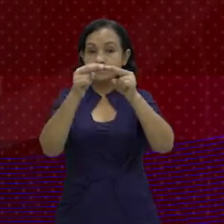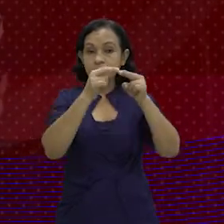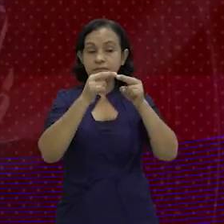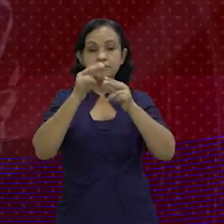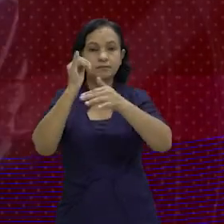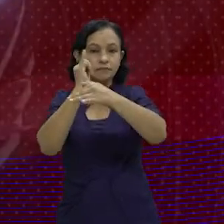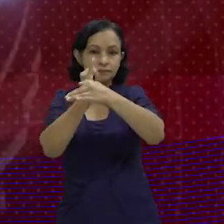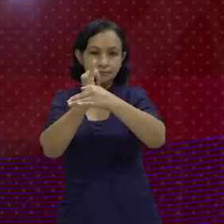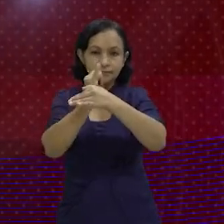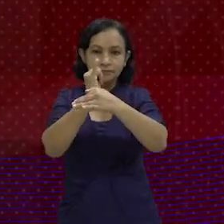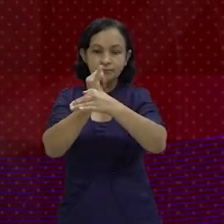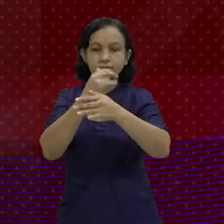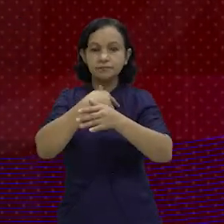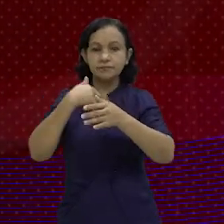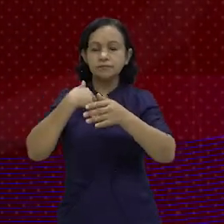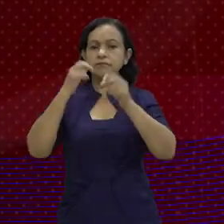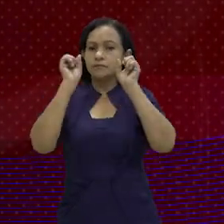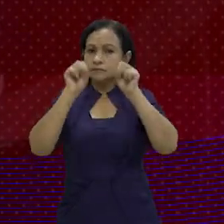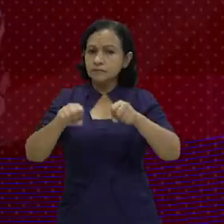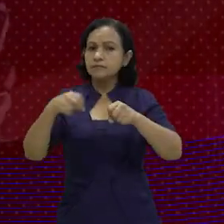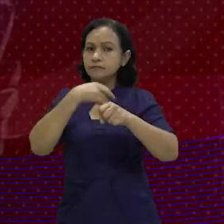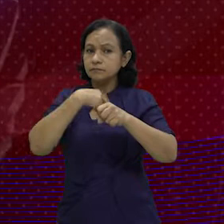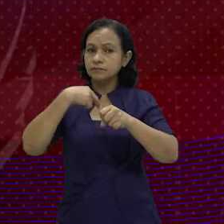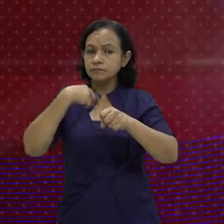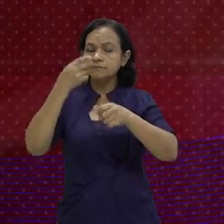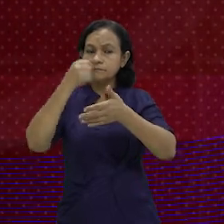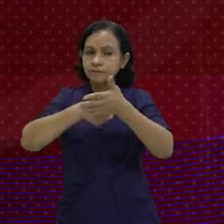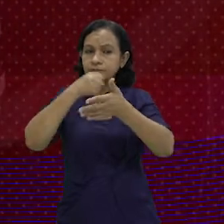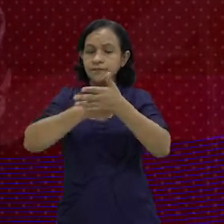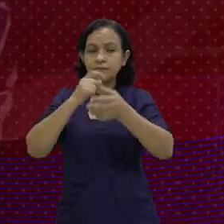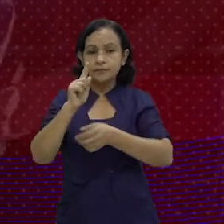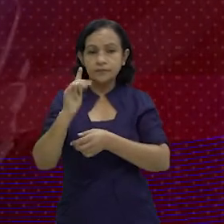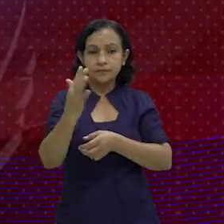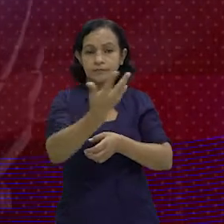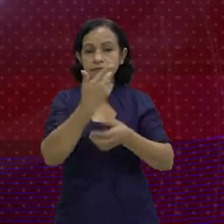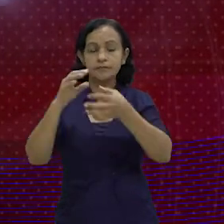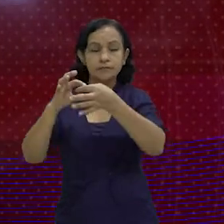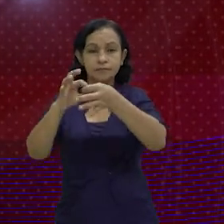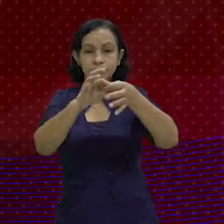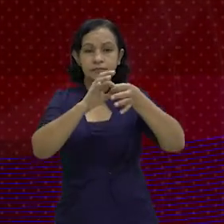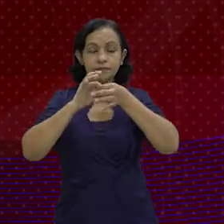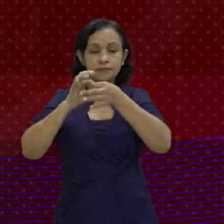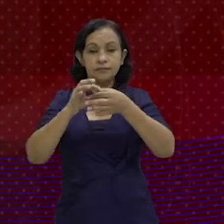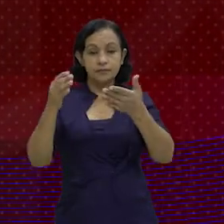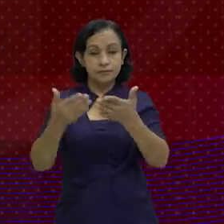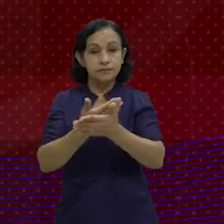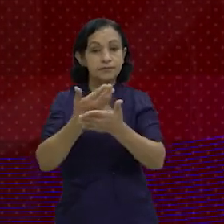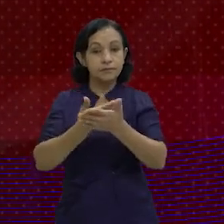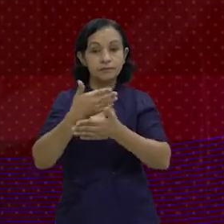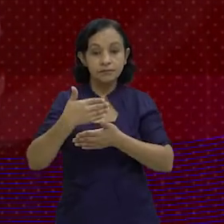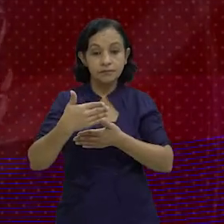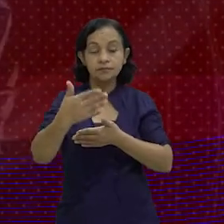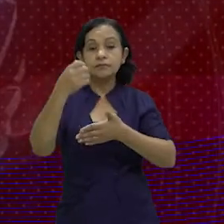with our churches, making possible effort and that in this stage of the